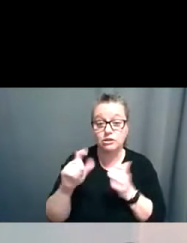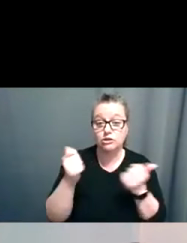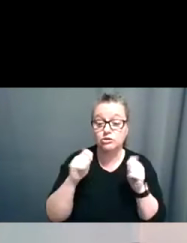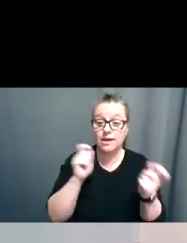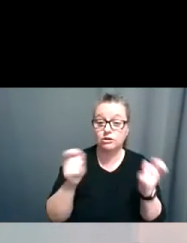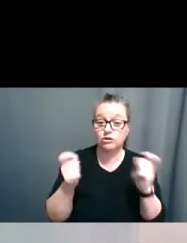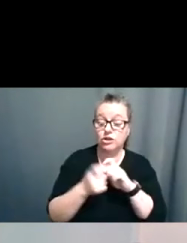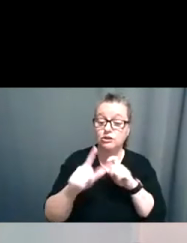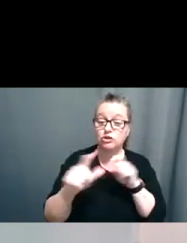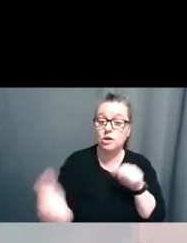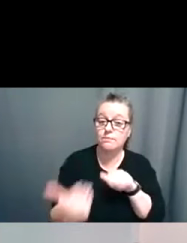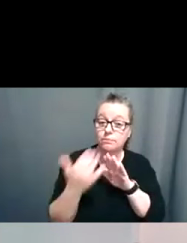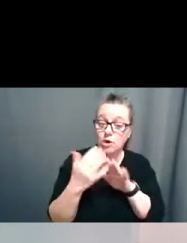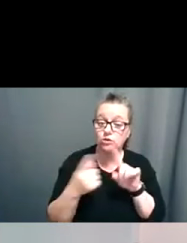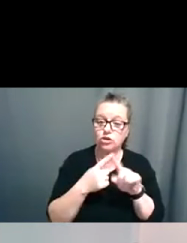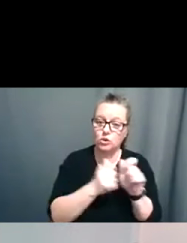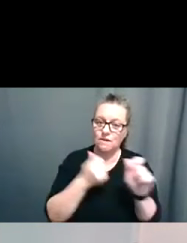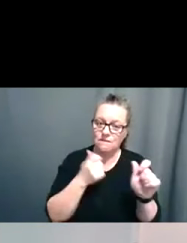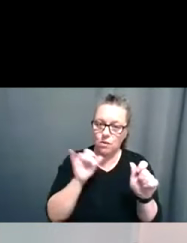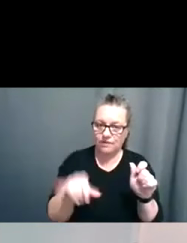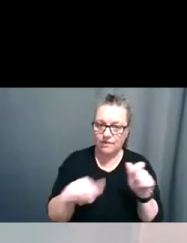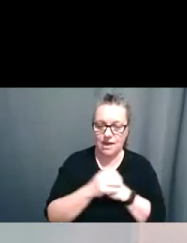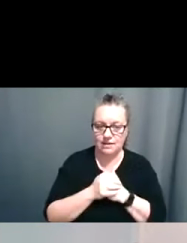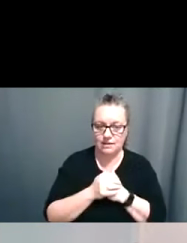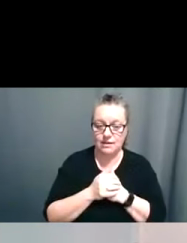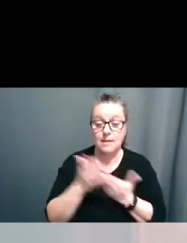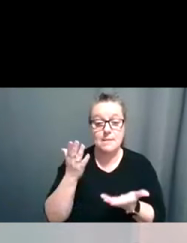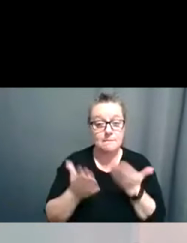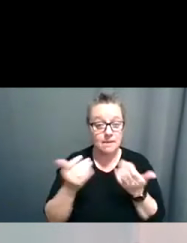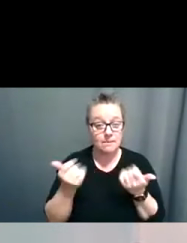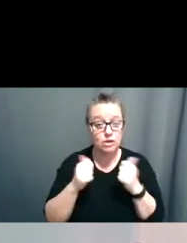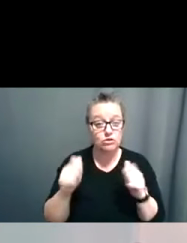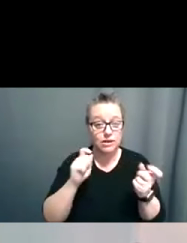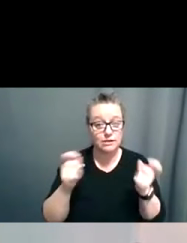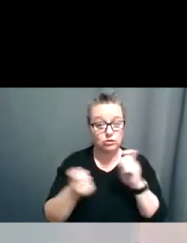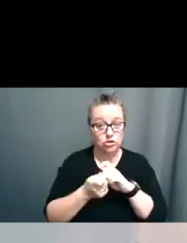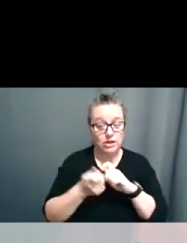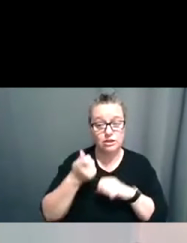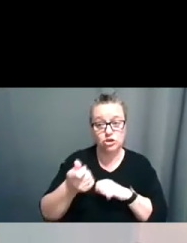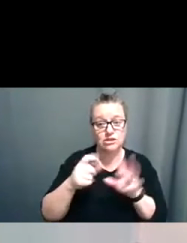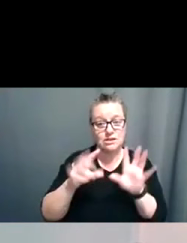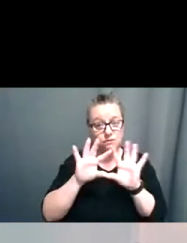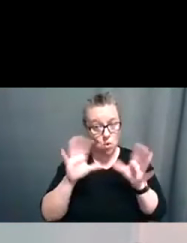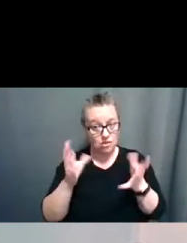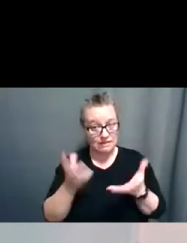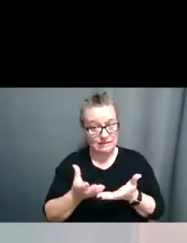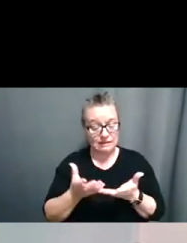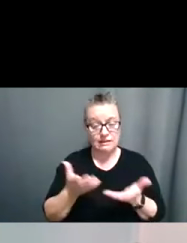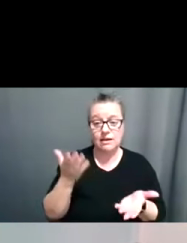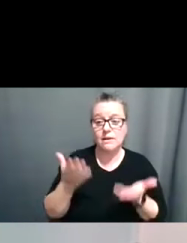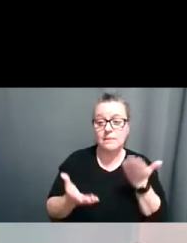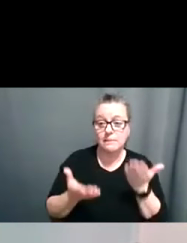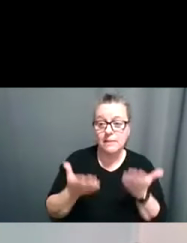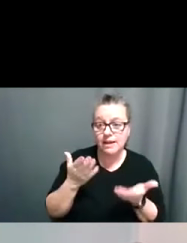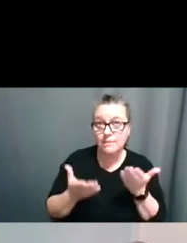your approach in order to avoid them? Maybe you've tried to change yourself holistically, right? Maybe